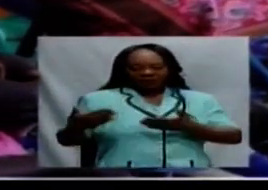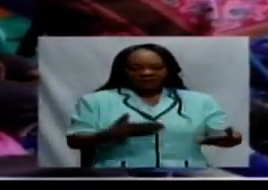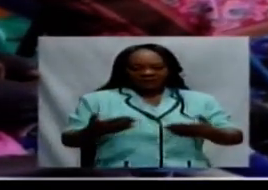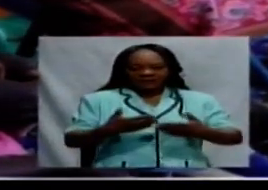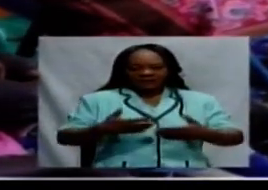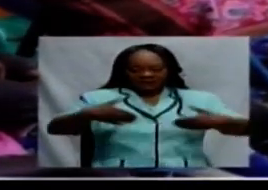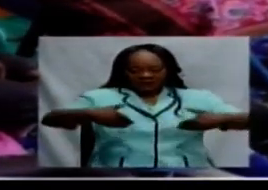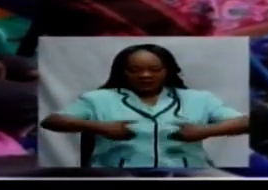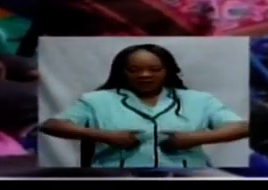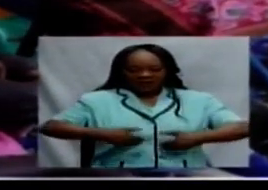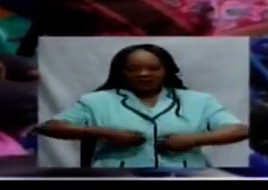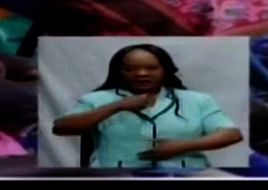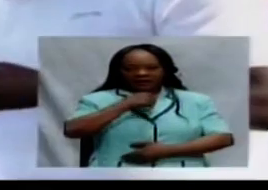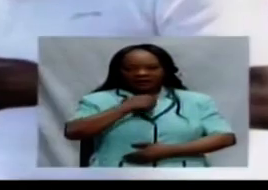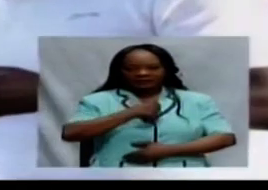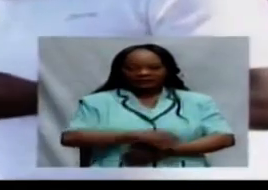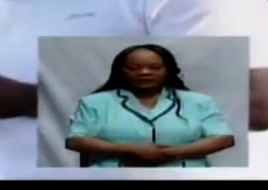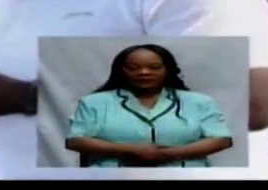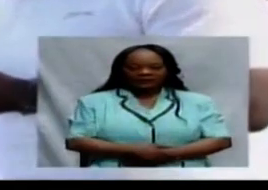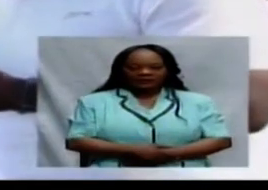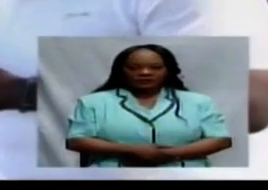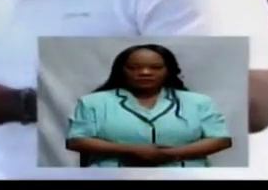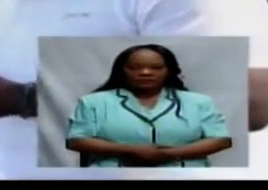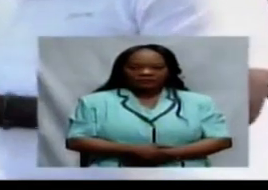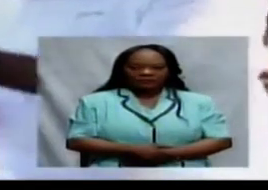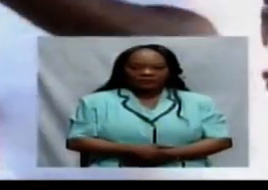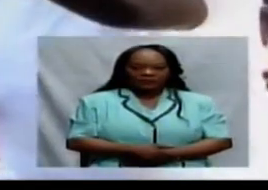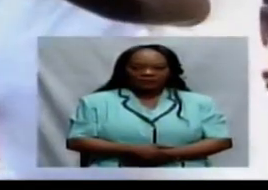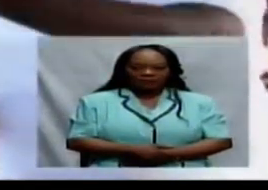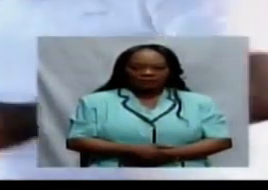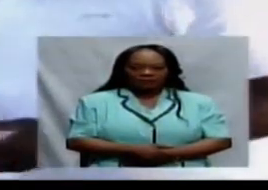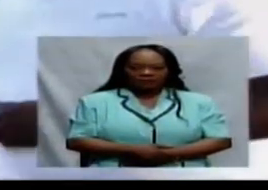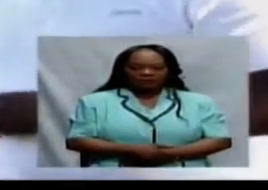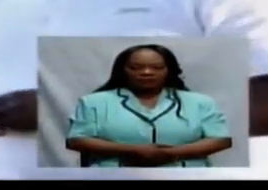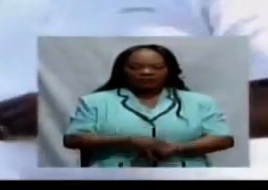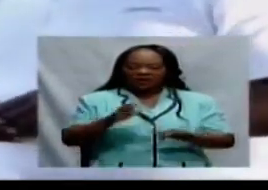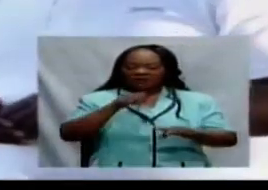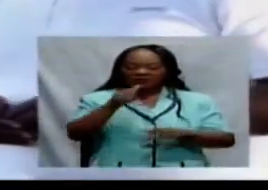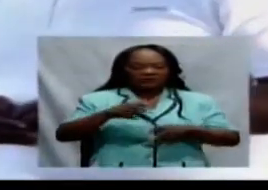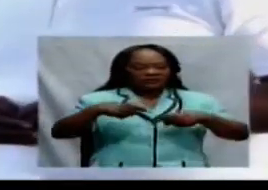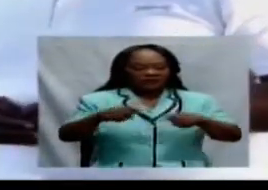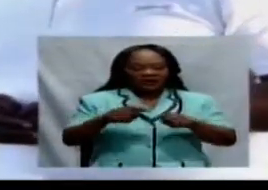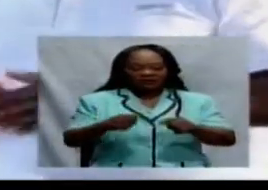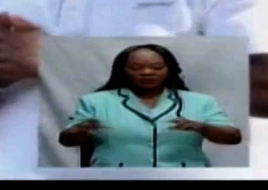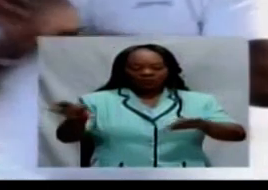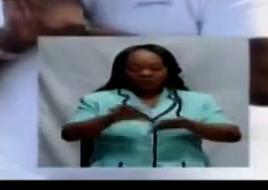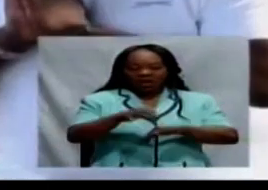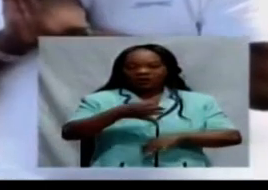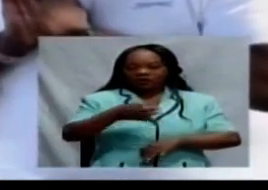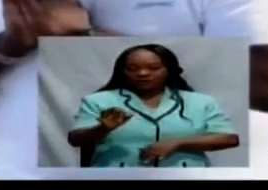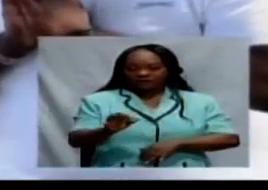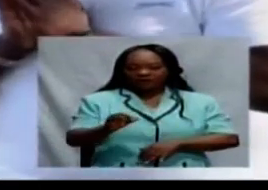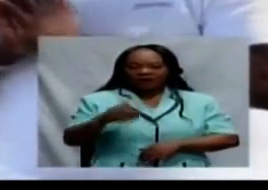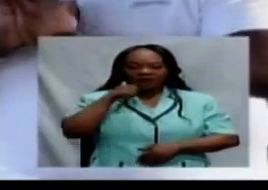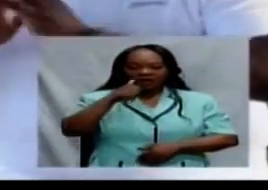chofa. Aba anatekwe sho kupwa kufya ngo aba na kuma rasta bana mbone kuja kundo. Ni